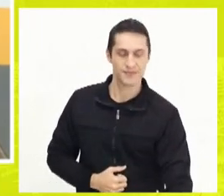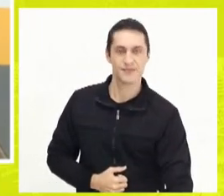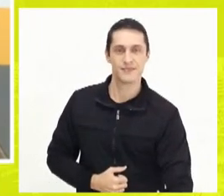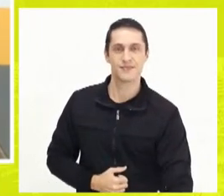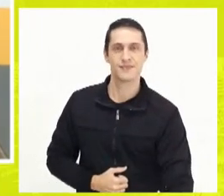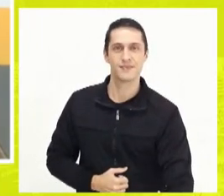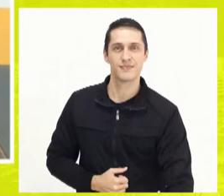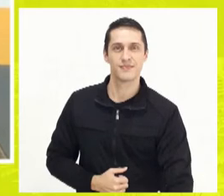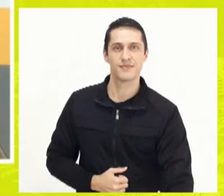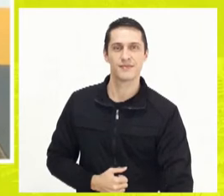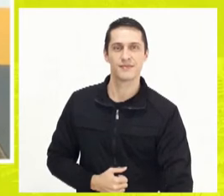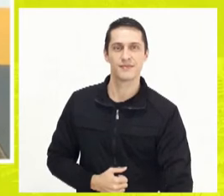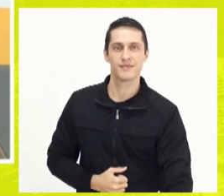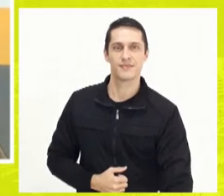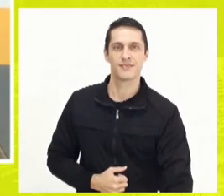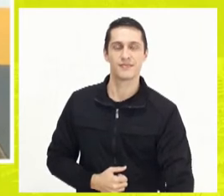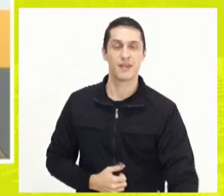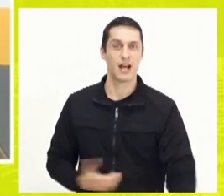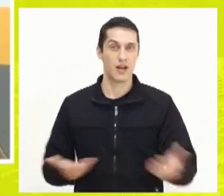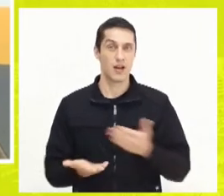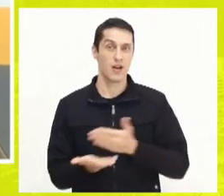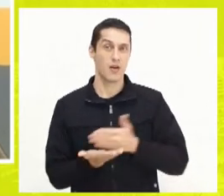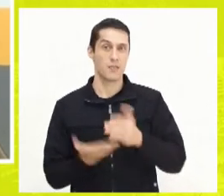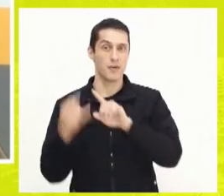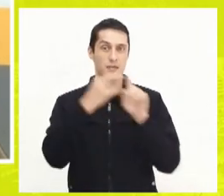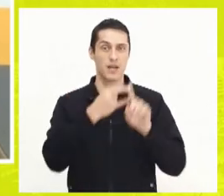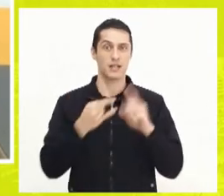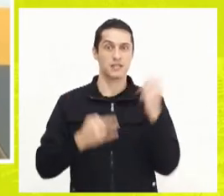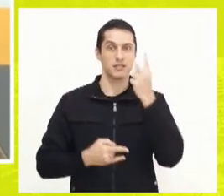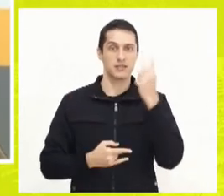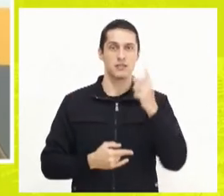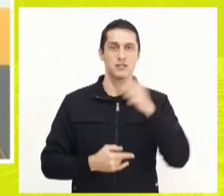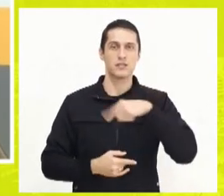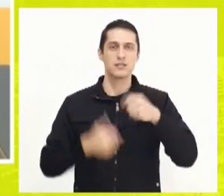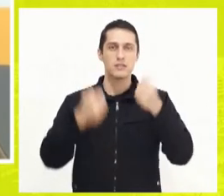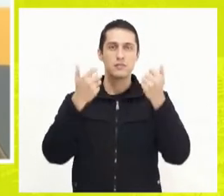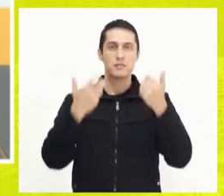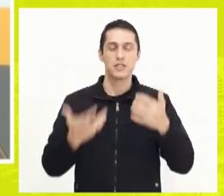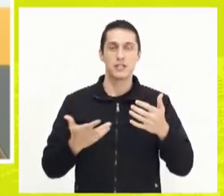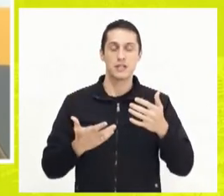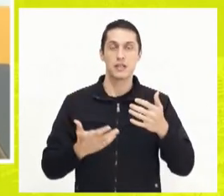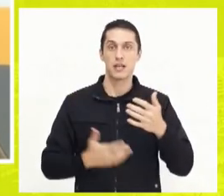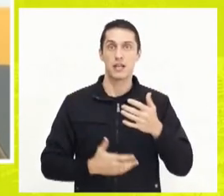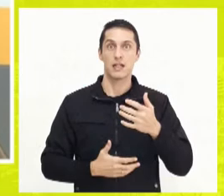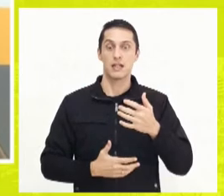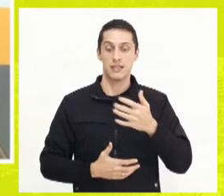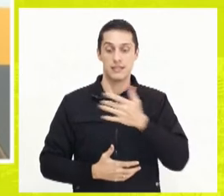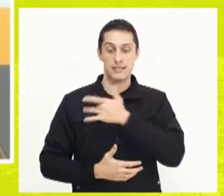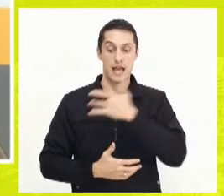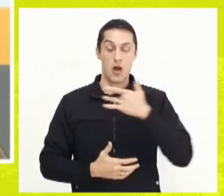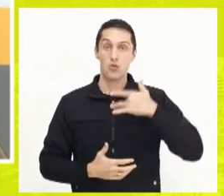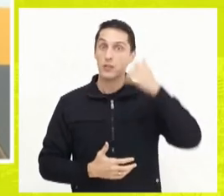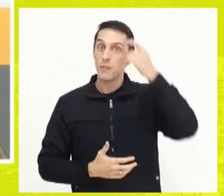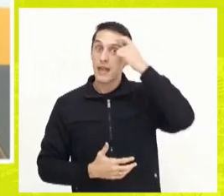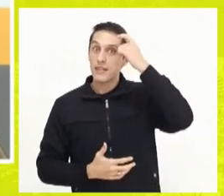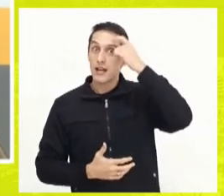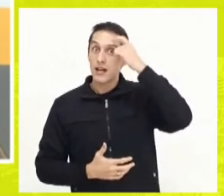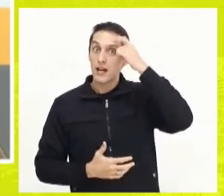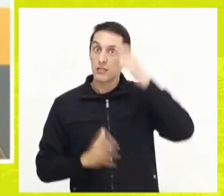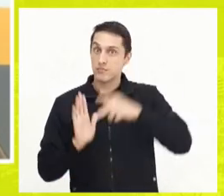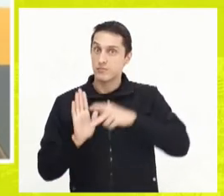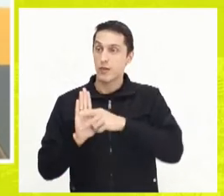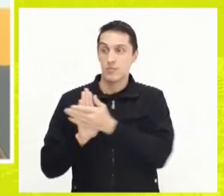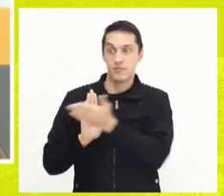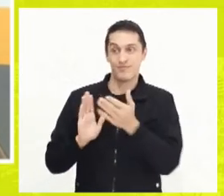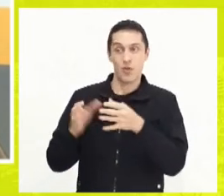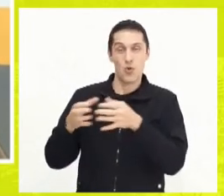we are starting now the second panel of the day we're going to talk about the mental health of journalists